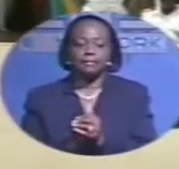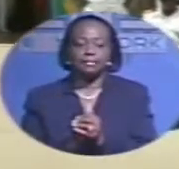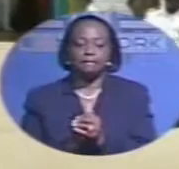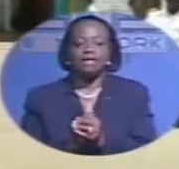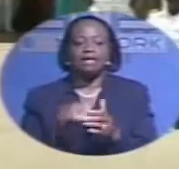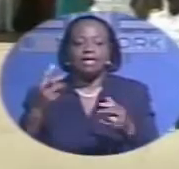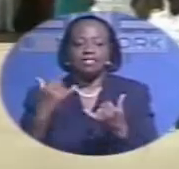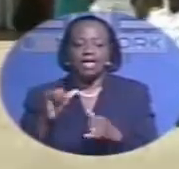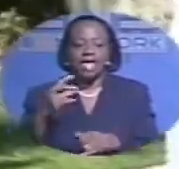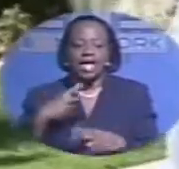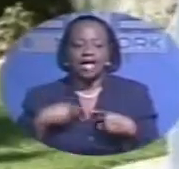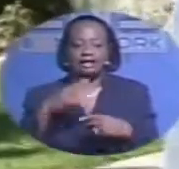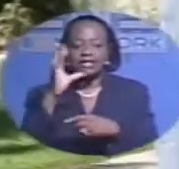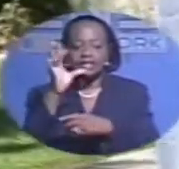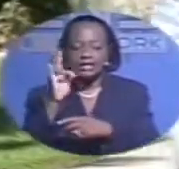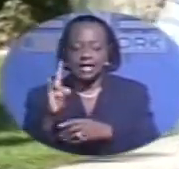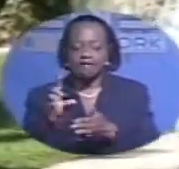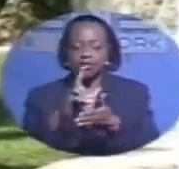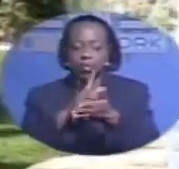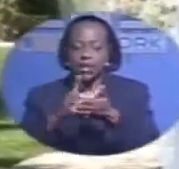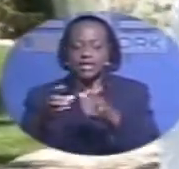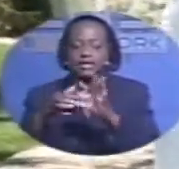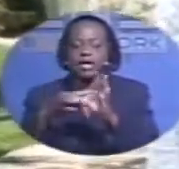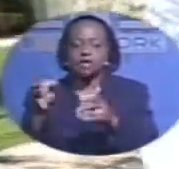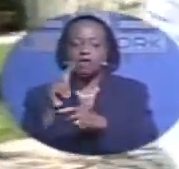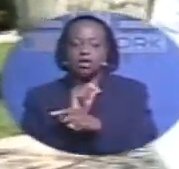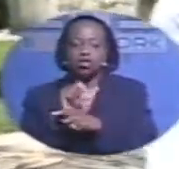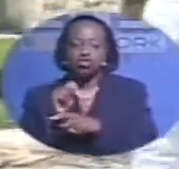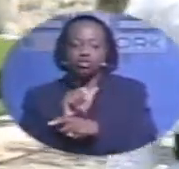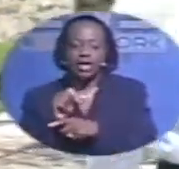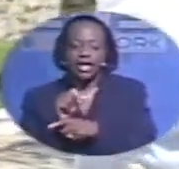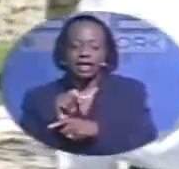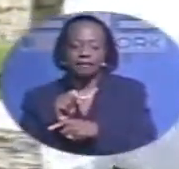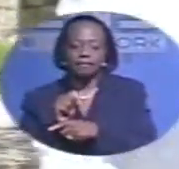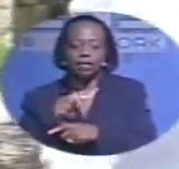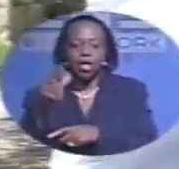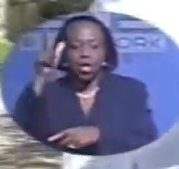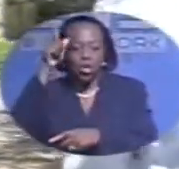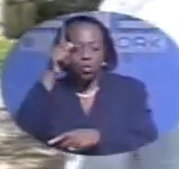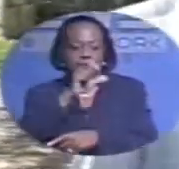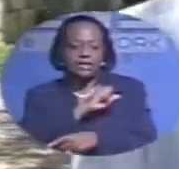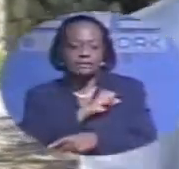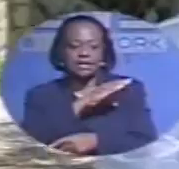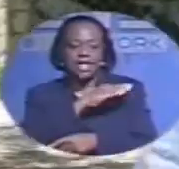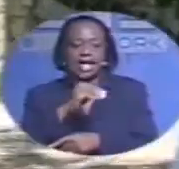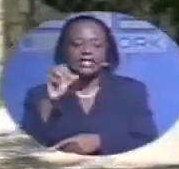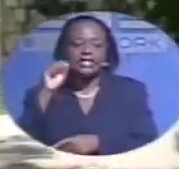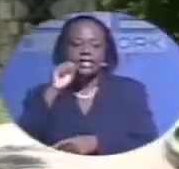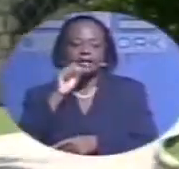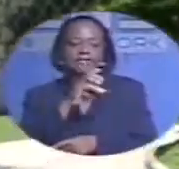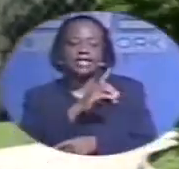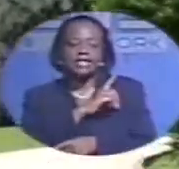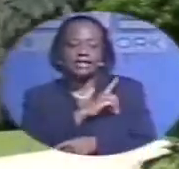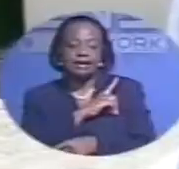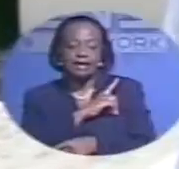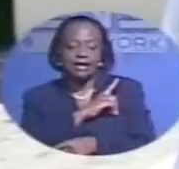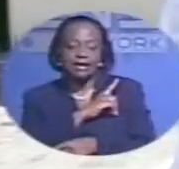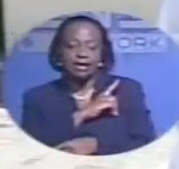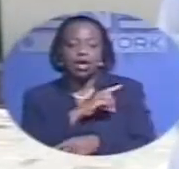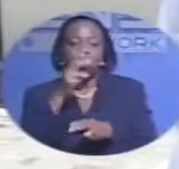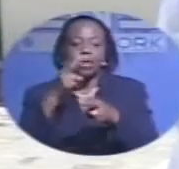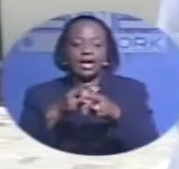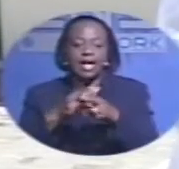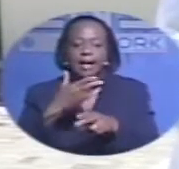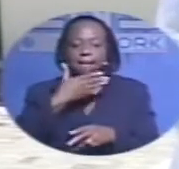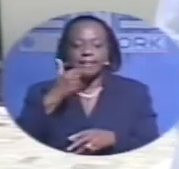intense training. Deputy Manager at the Central Bank of the Bahamas, Luther Smith, and Stephanie Darville, a casino croupier, were named